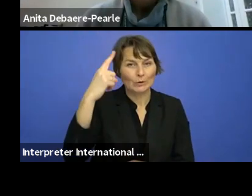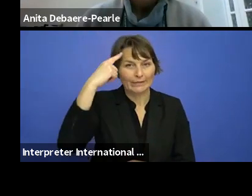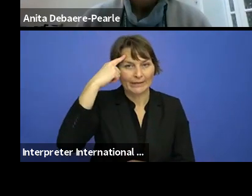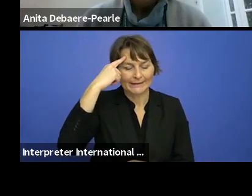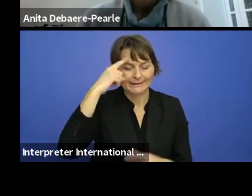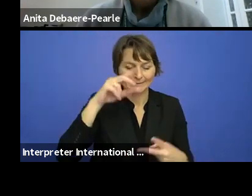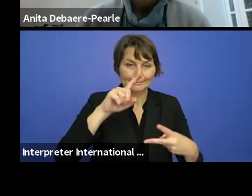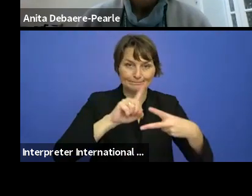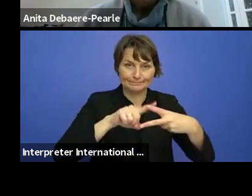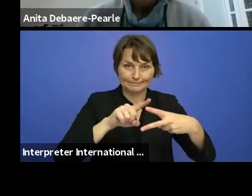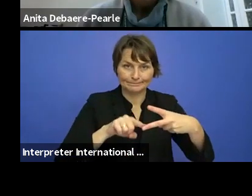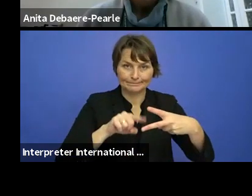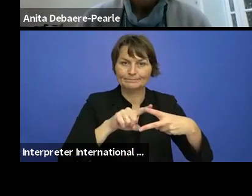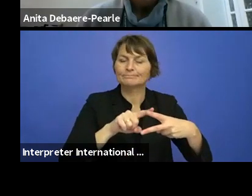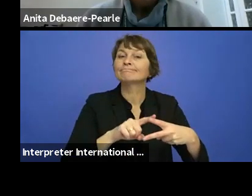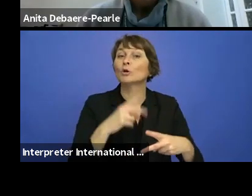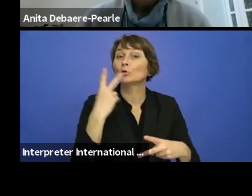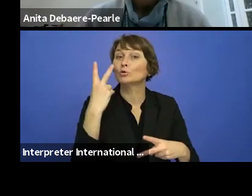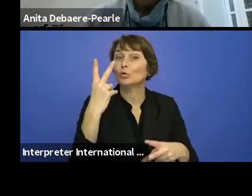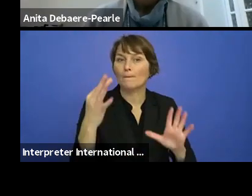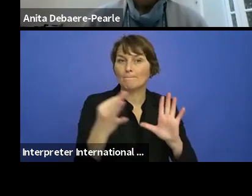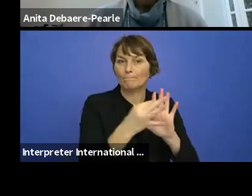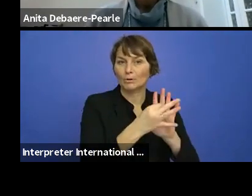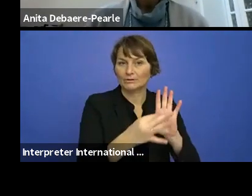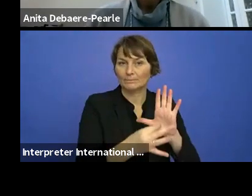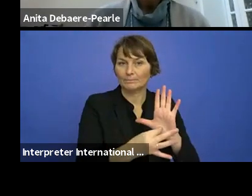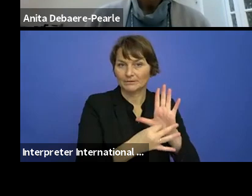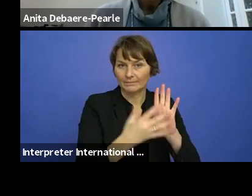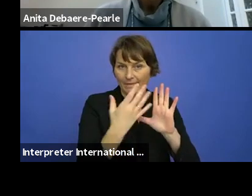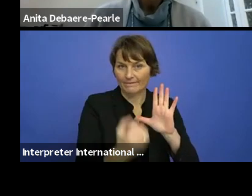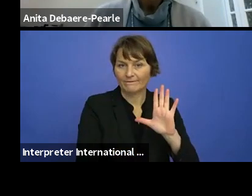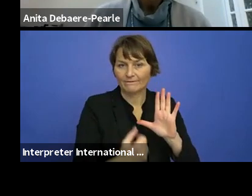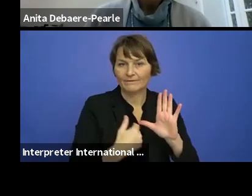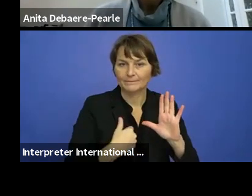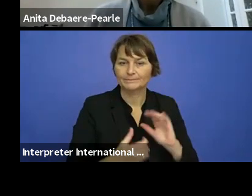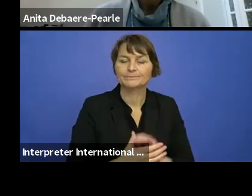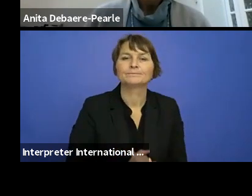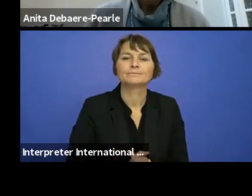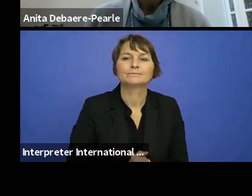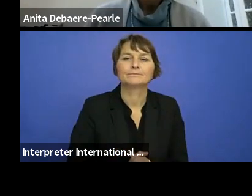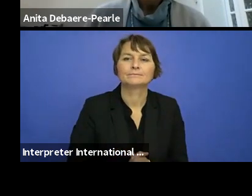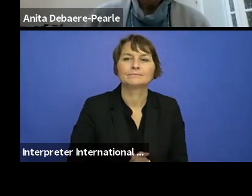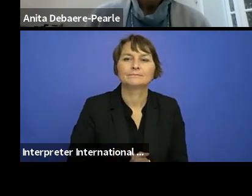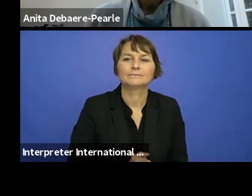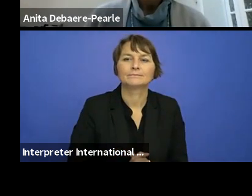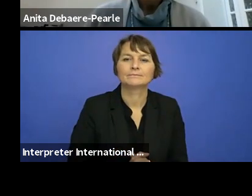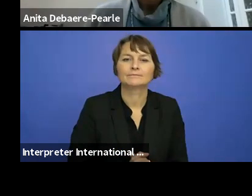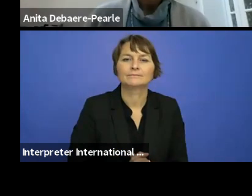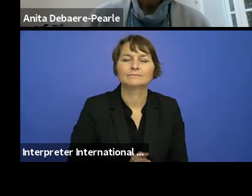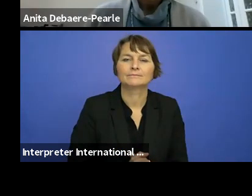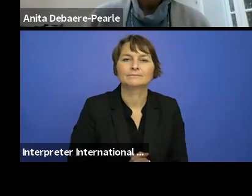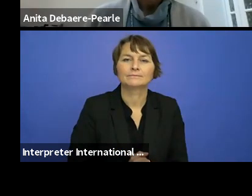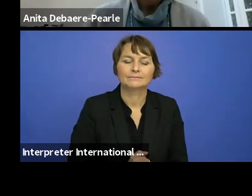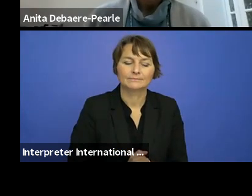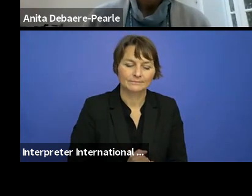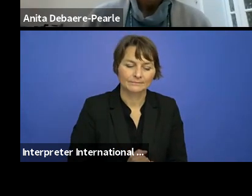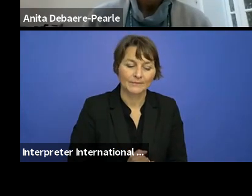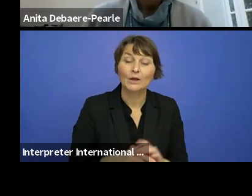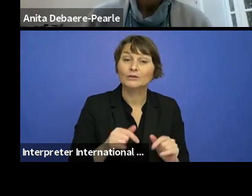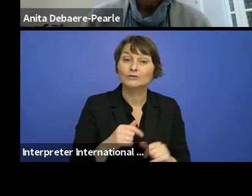and I had two principles. Of course, not to intervene on the creation, which is the field of the artists and the